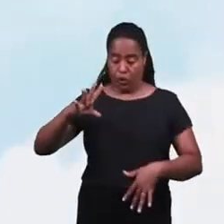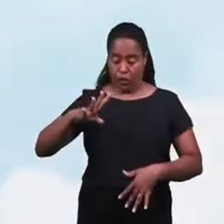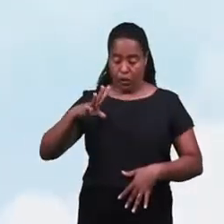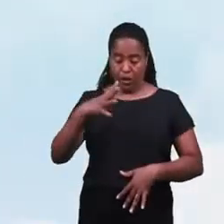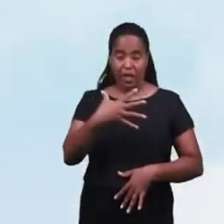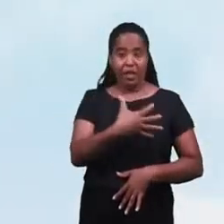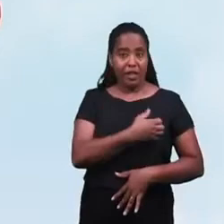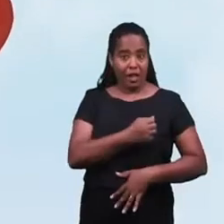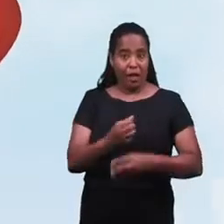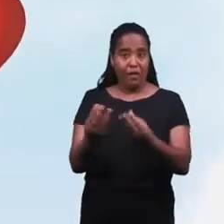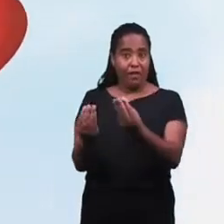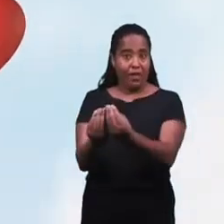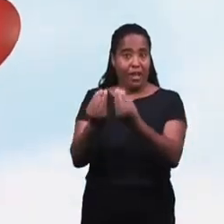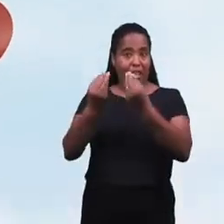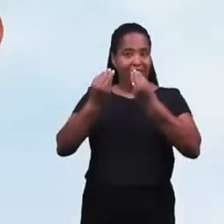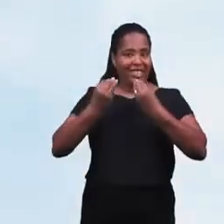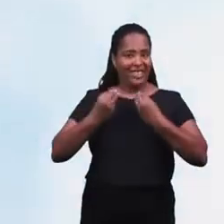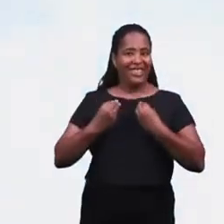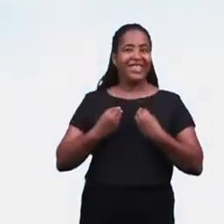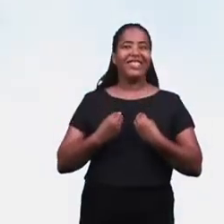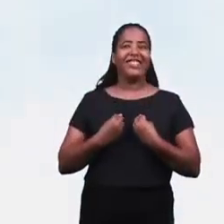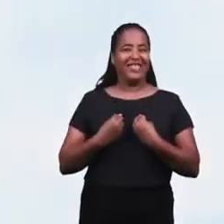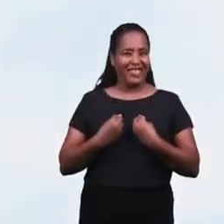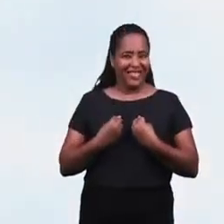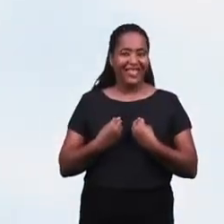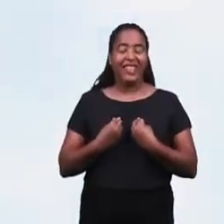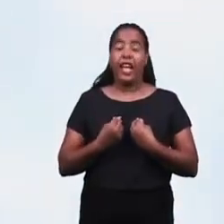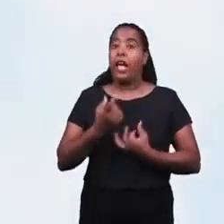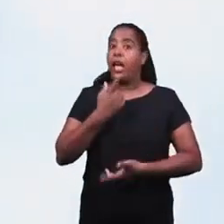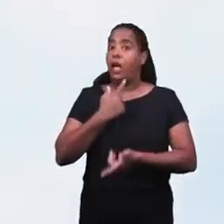I want a Jesus that saves me.